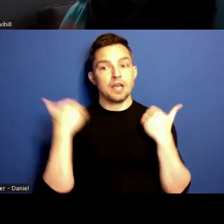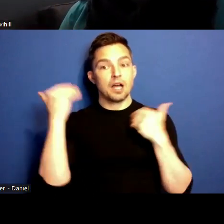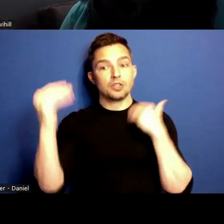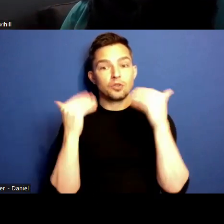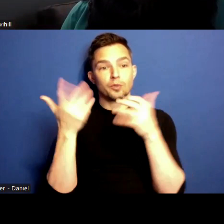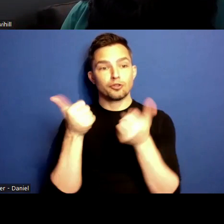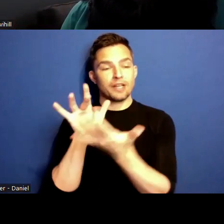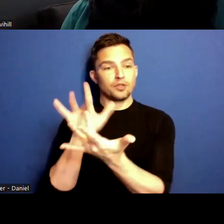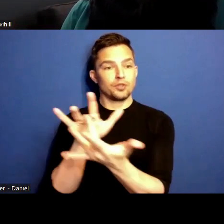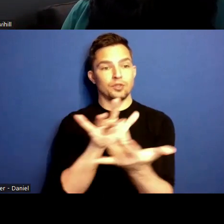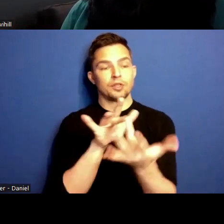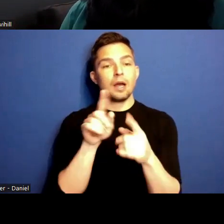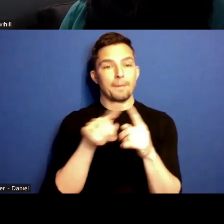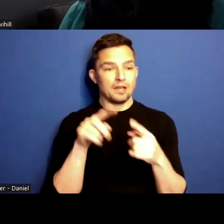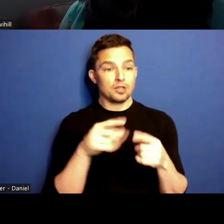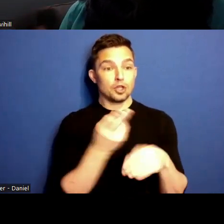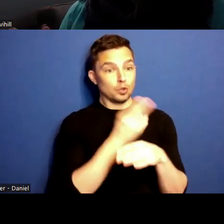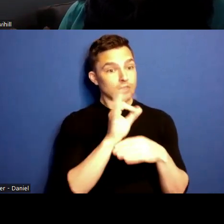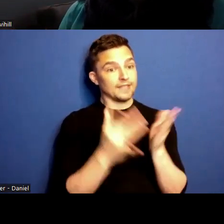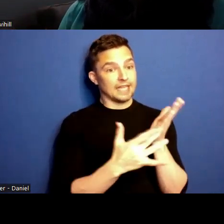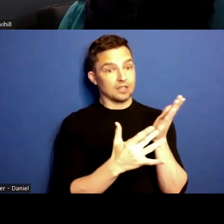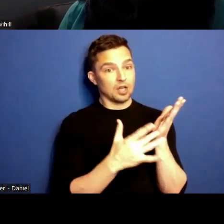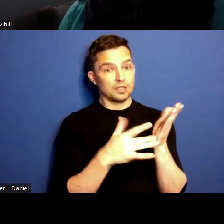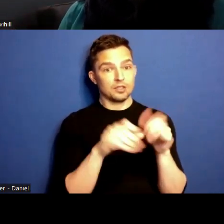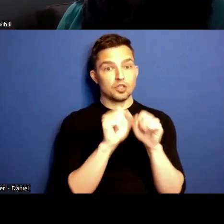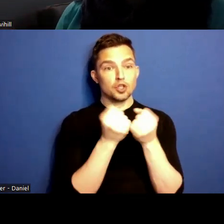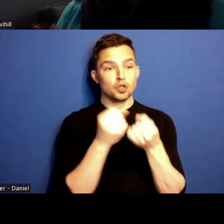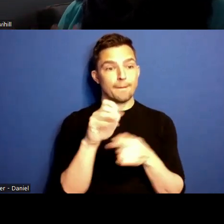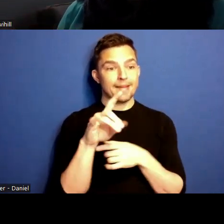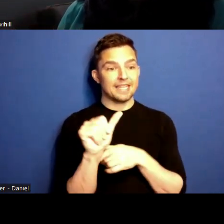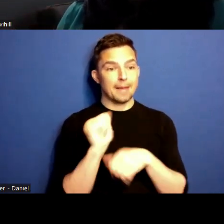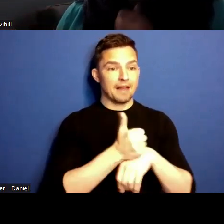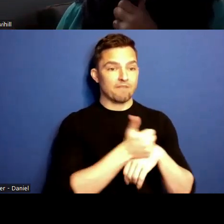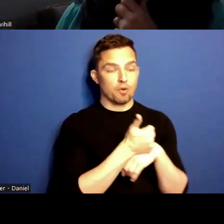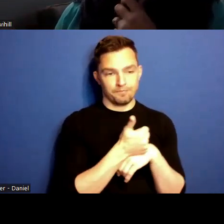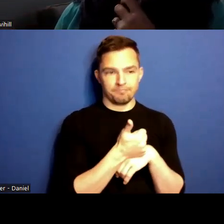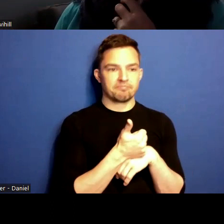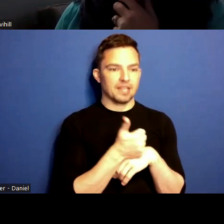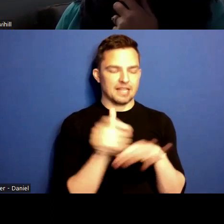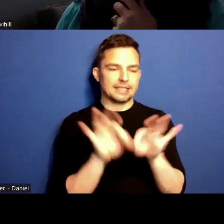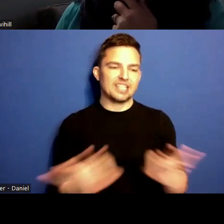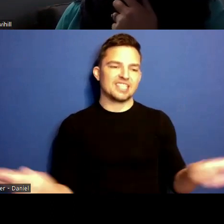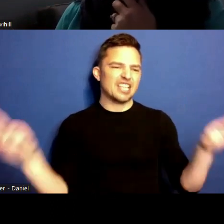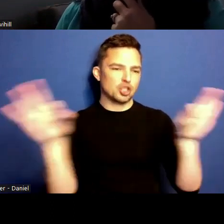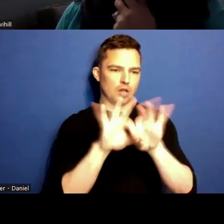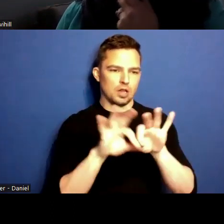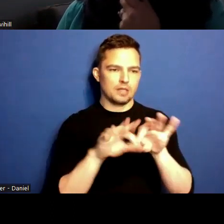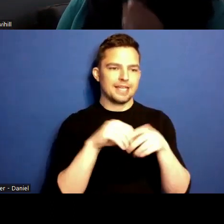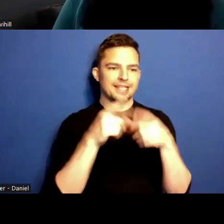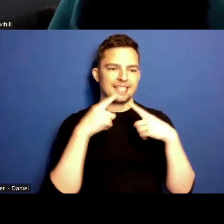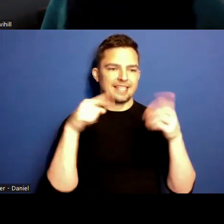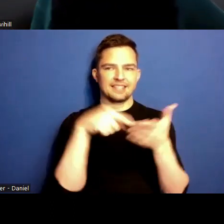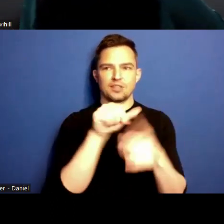reaching, but was use of technology and social media platforms was going to be essential in the success of this